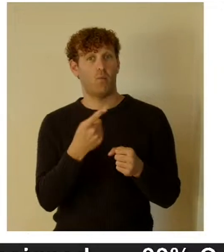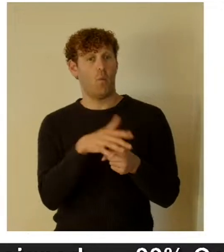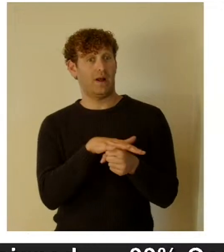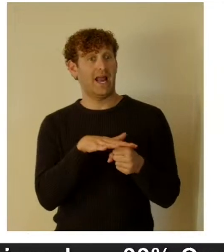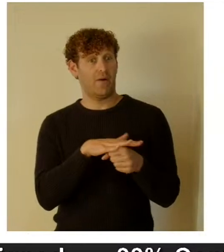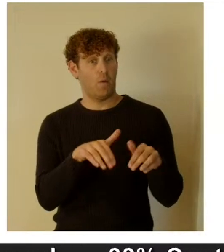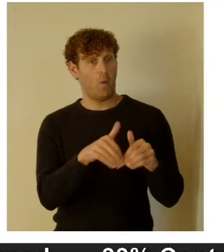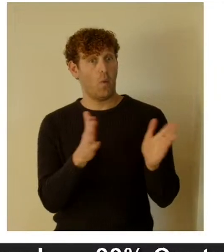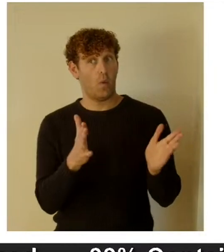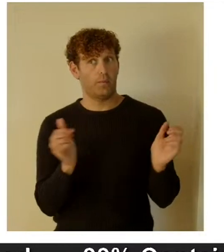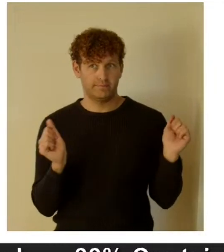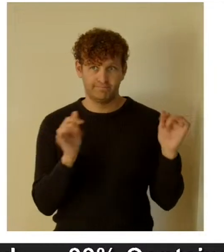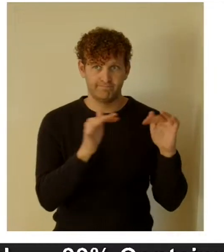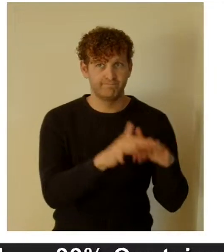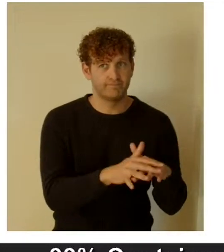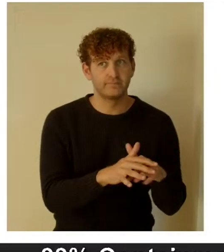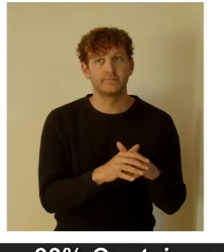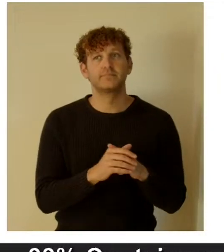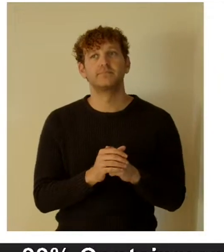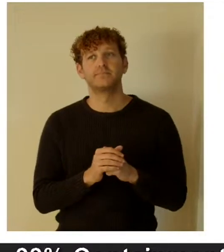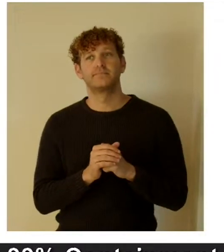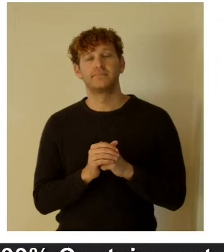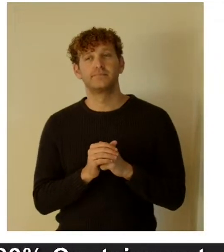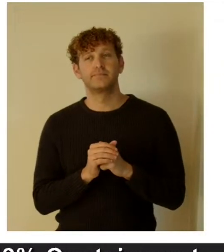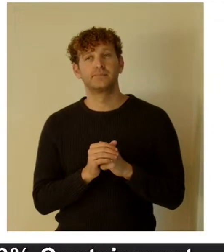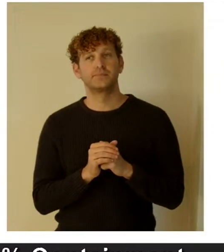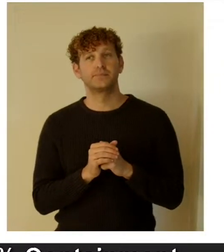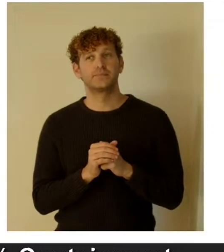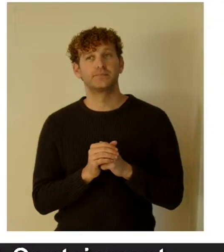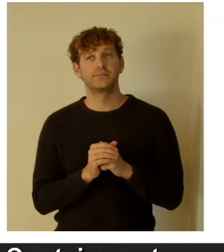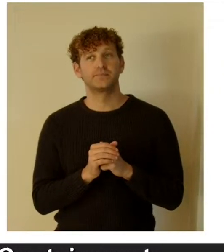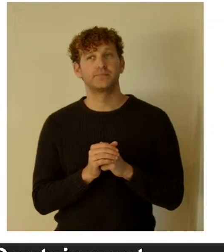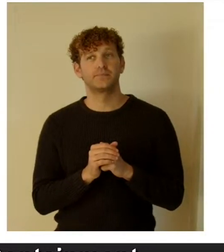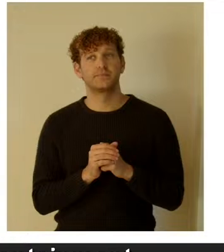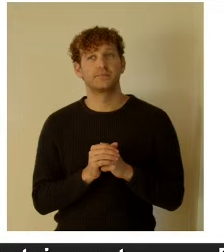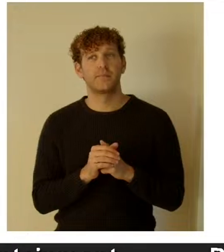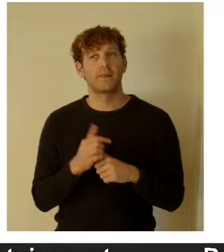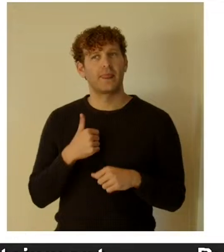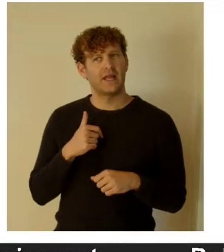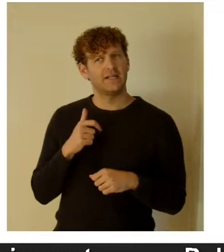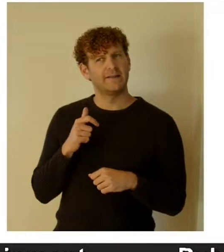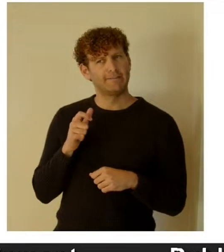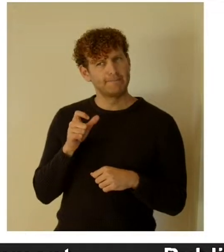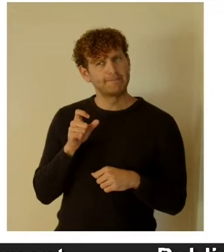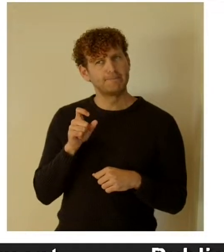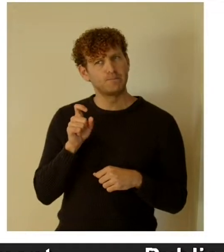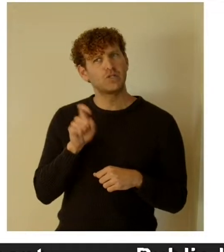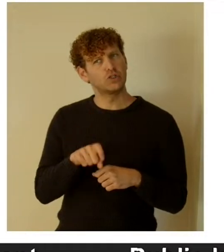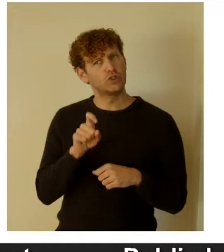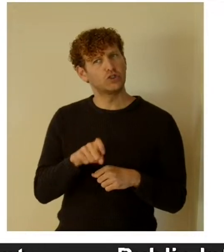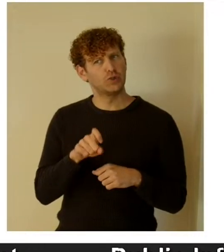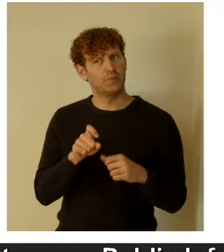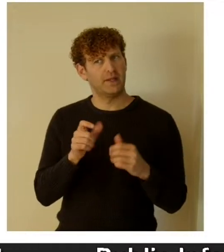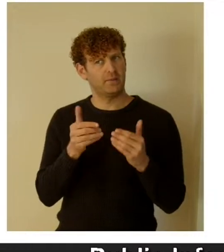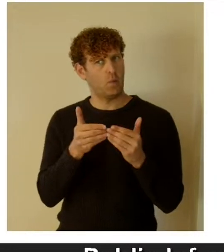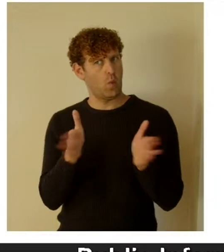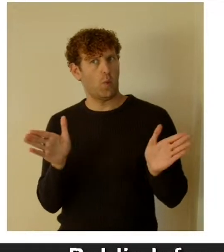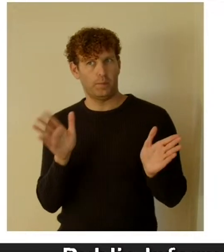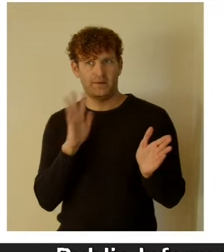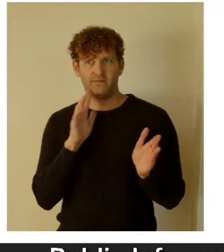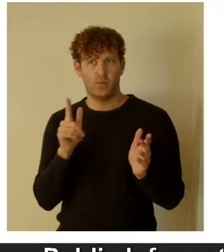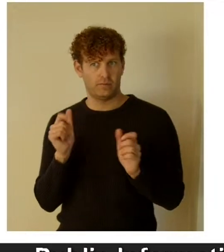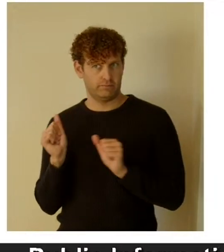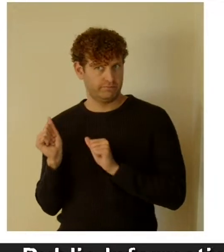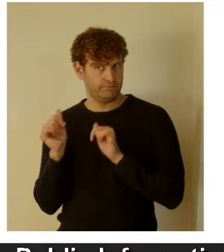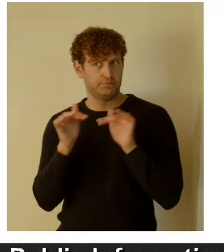Mesa area as we speak. It should be open up for repopulation later